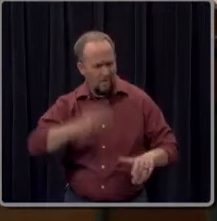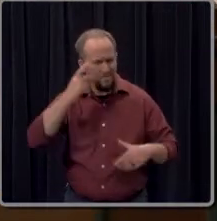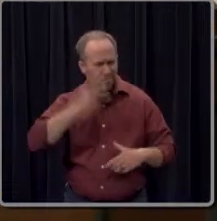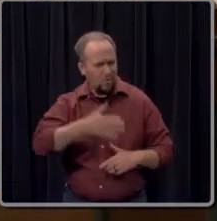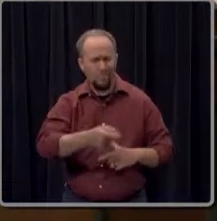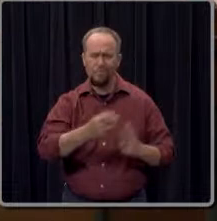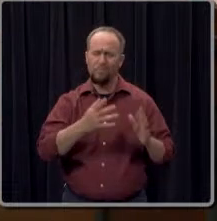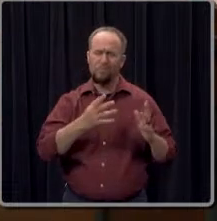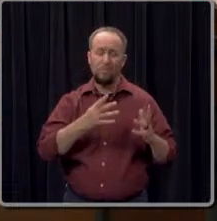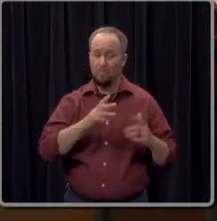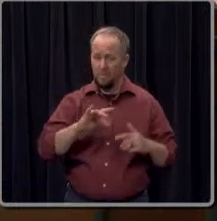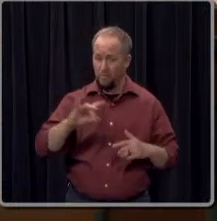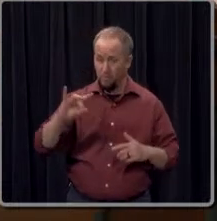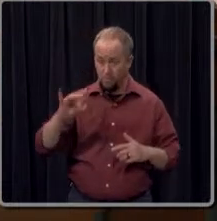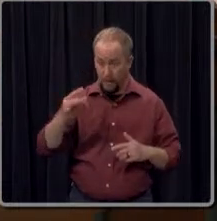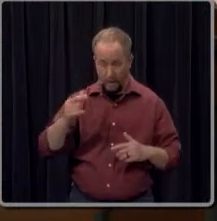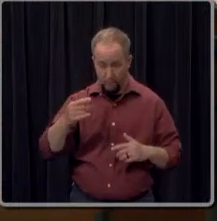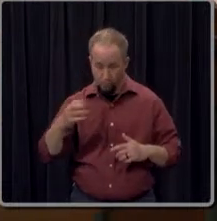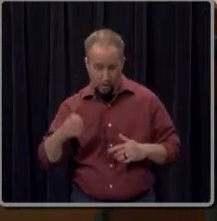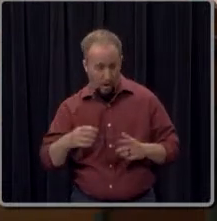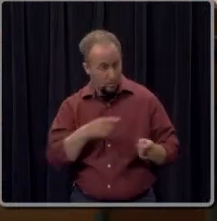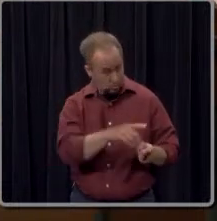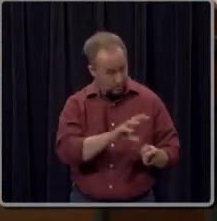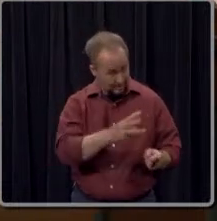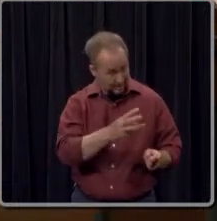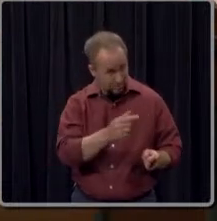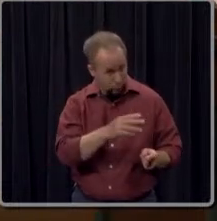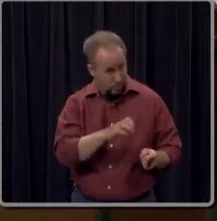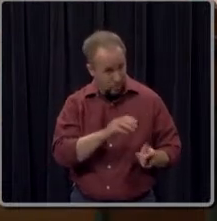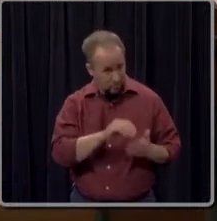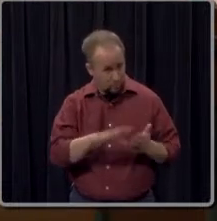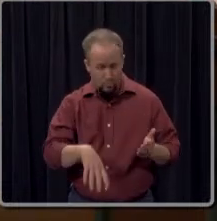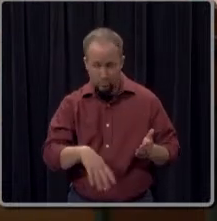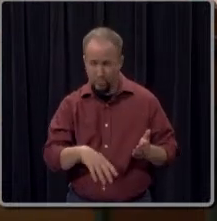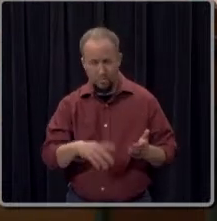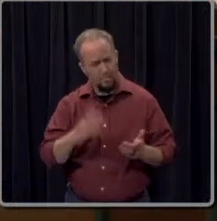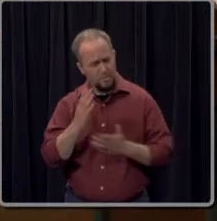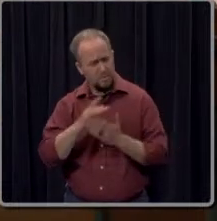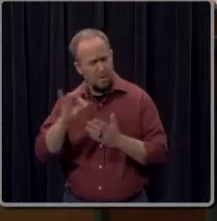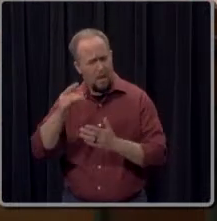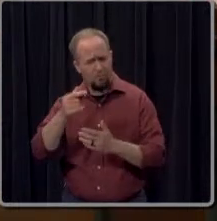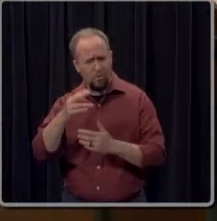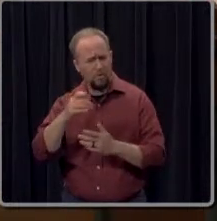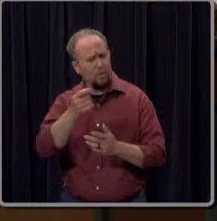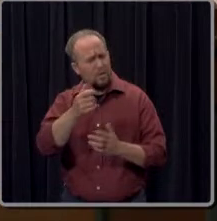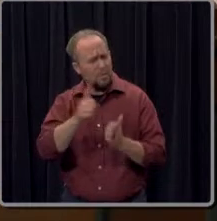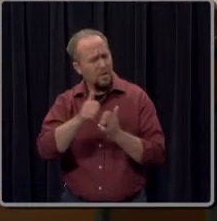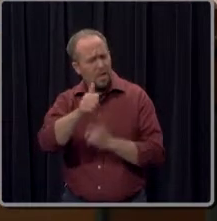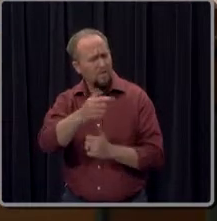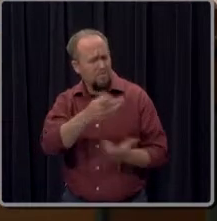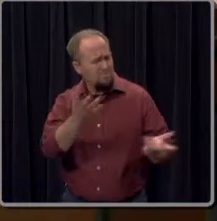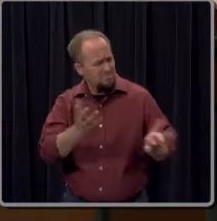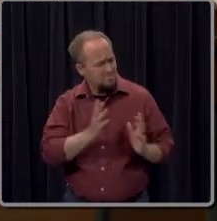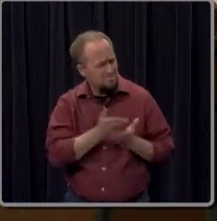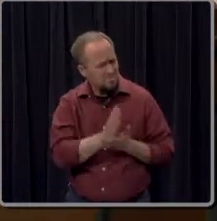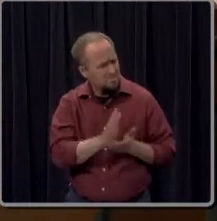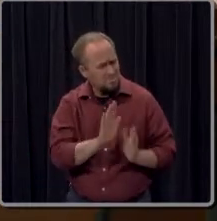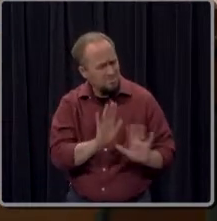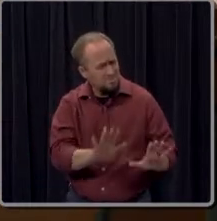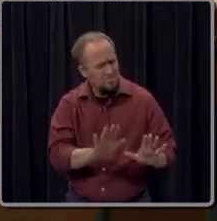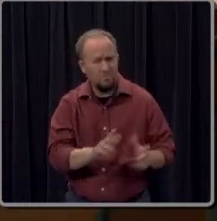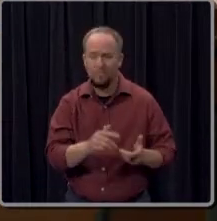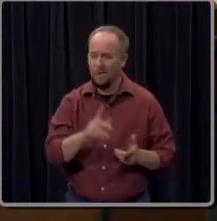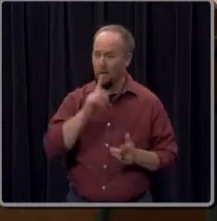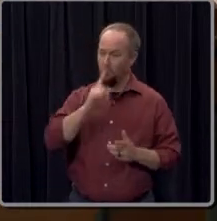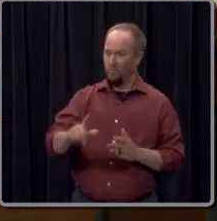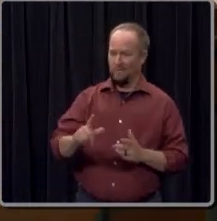just 8th graders, and you're a 6th grader. There are 8th graders that were just a little ahead of you. And I was really, really